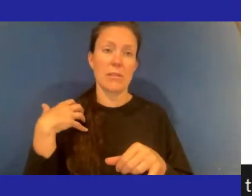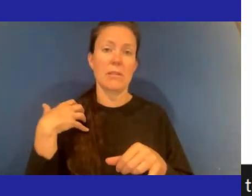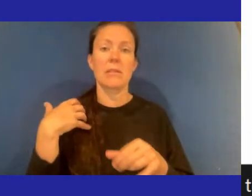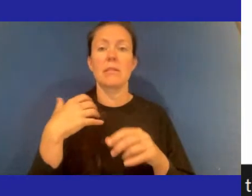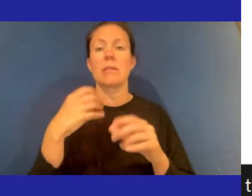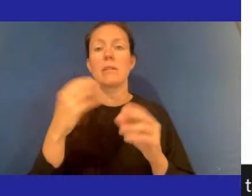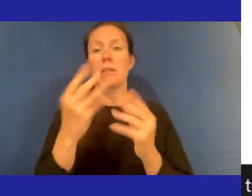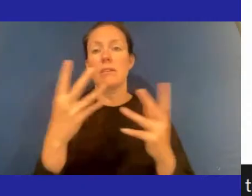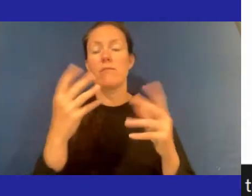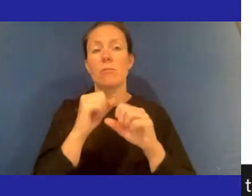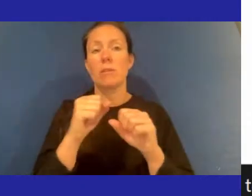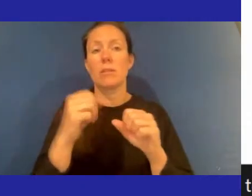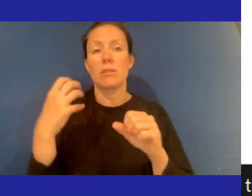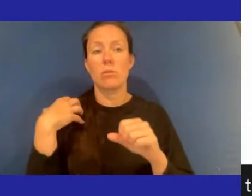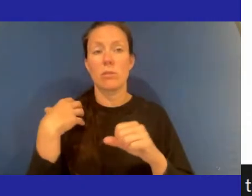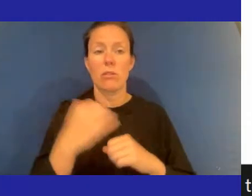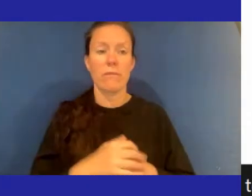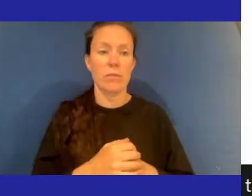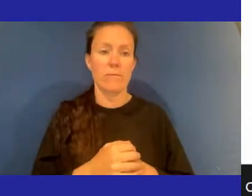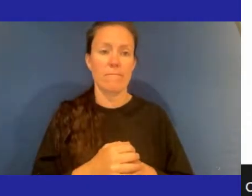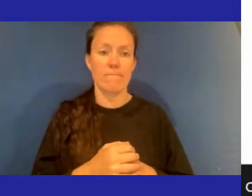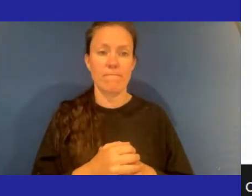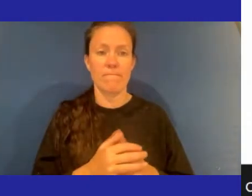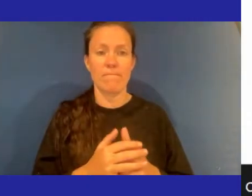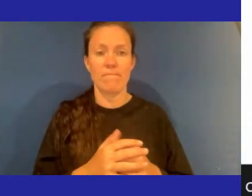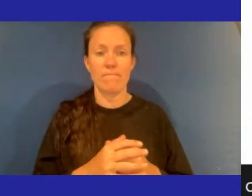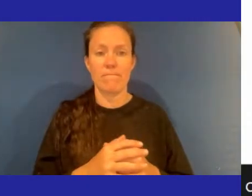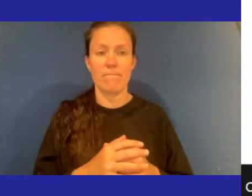Shomra Bador. Thank you, Kim. Hi, everyone.